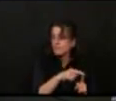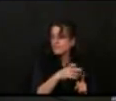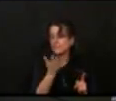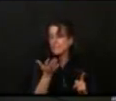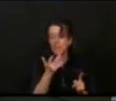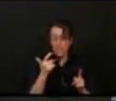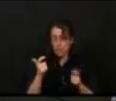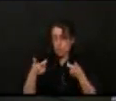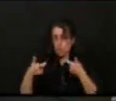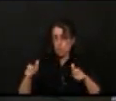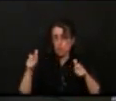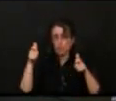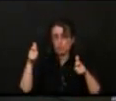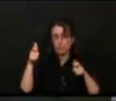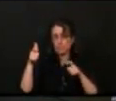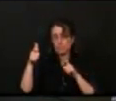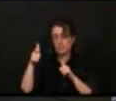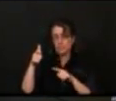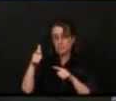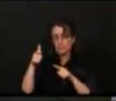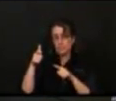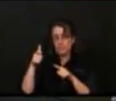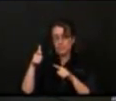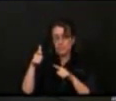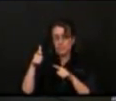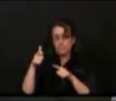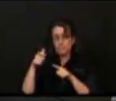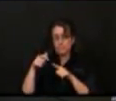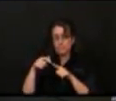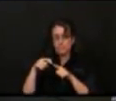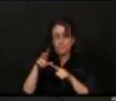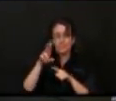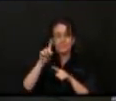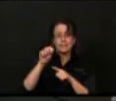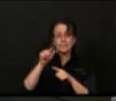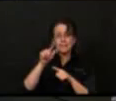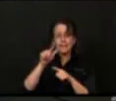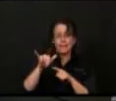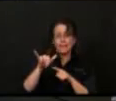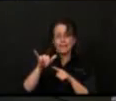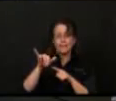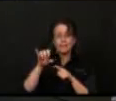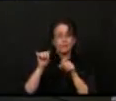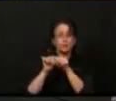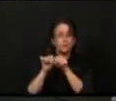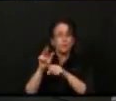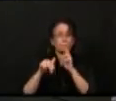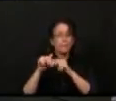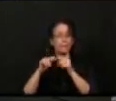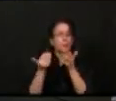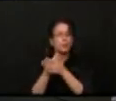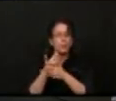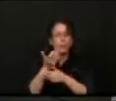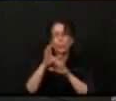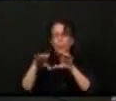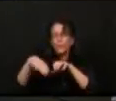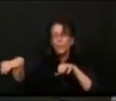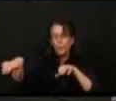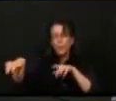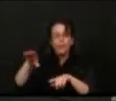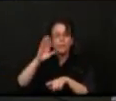might be the building that where there are 29 apartments in the Daily Shoe building on Bird Street. Yeah. And then the